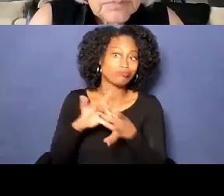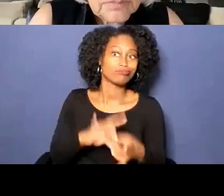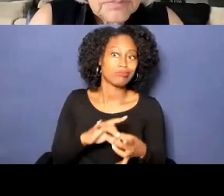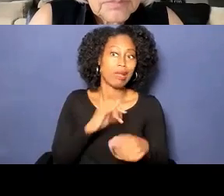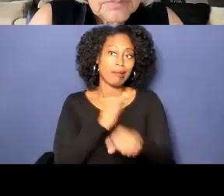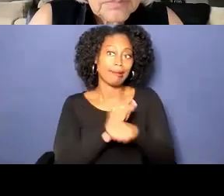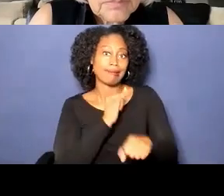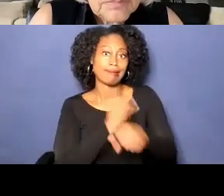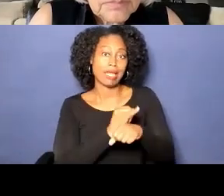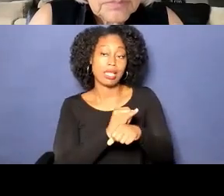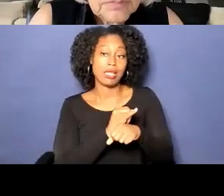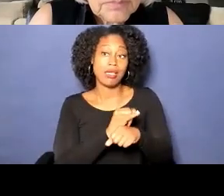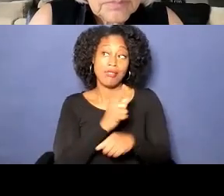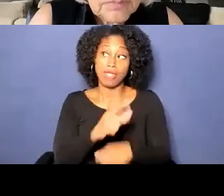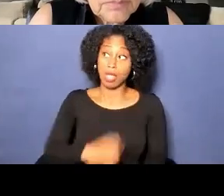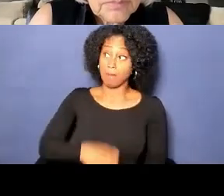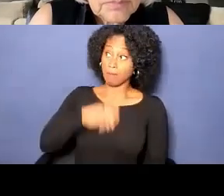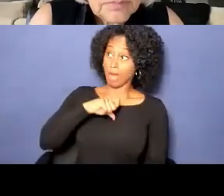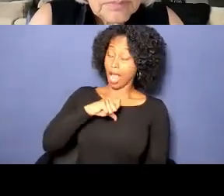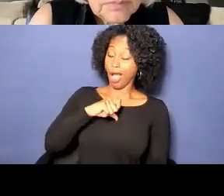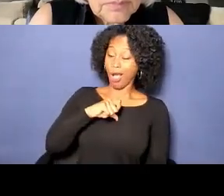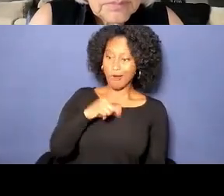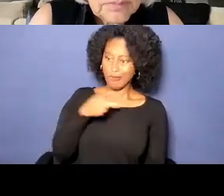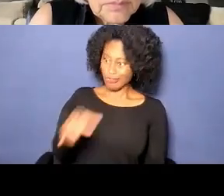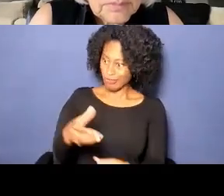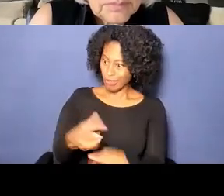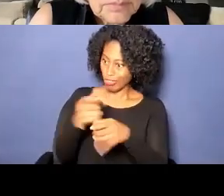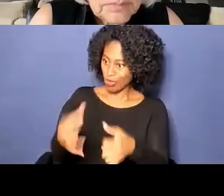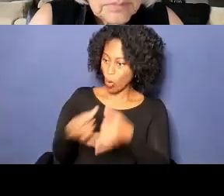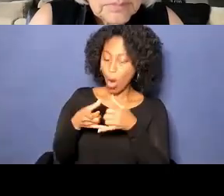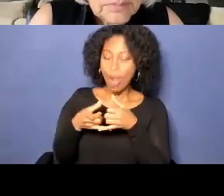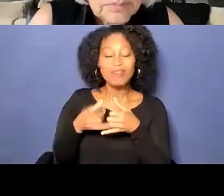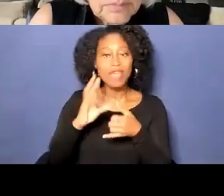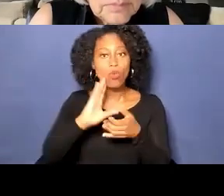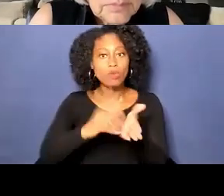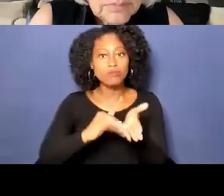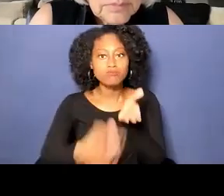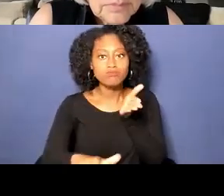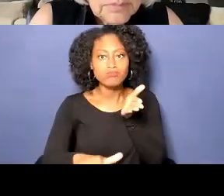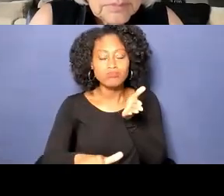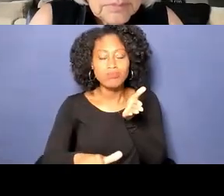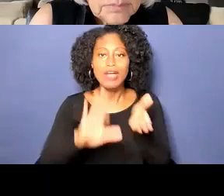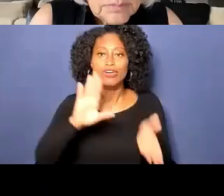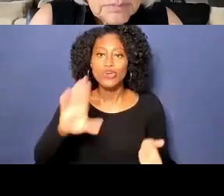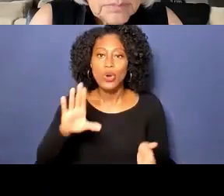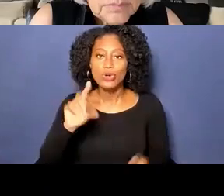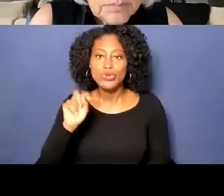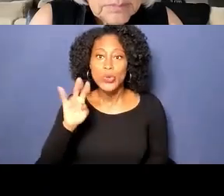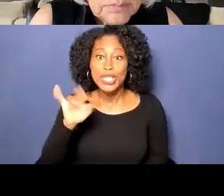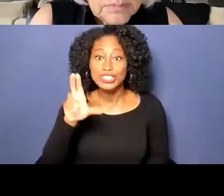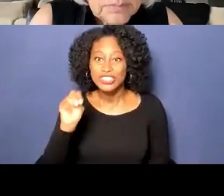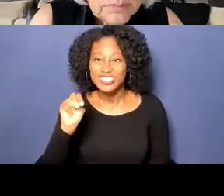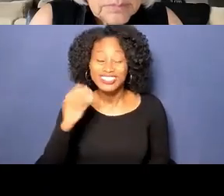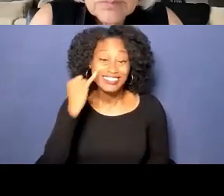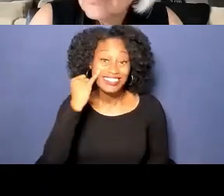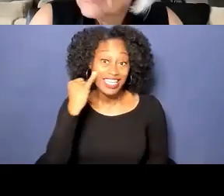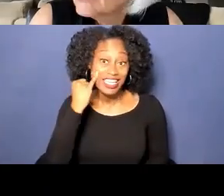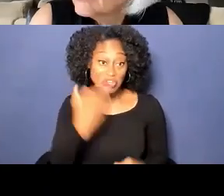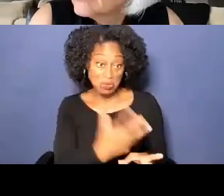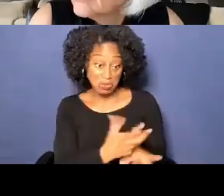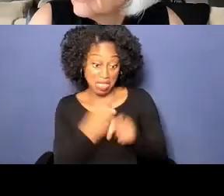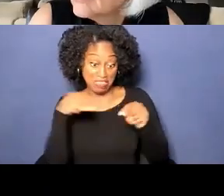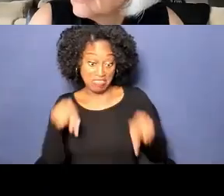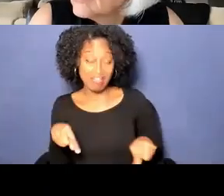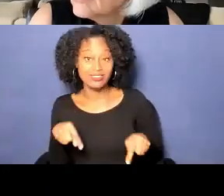proud that you get these awards that they will waive your tuition for anyone who is awarded these